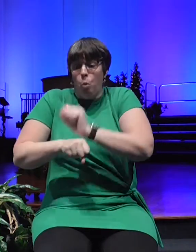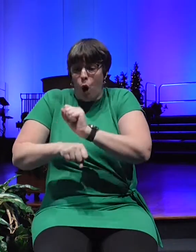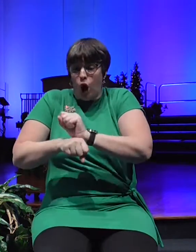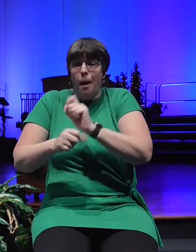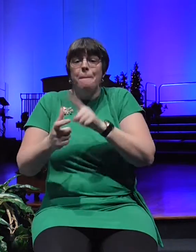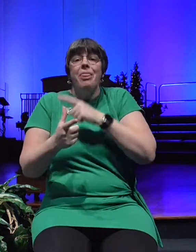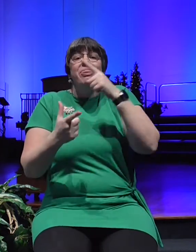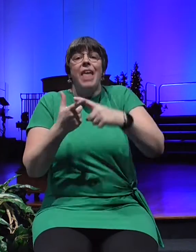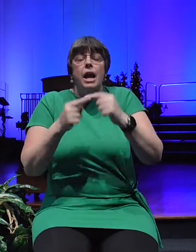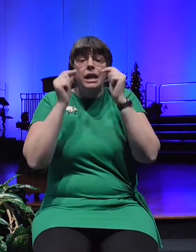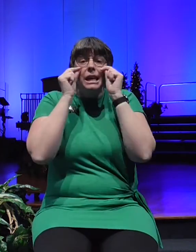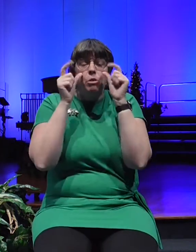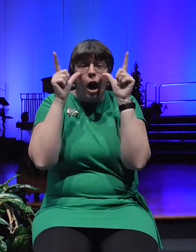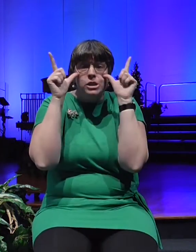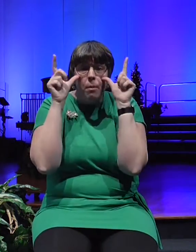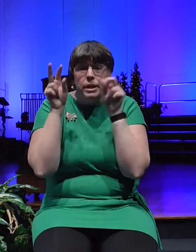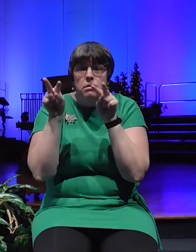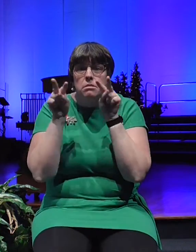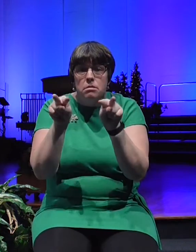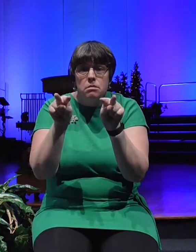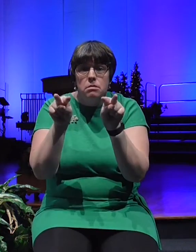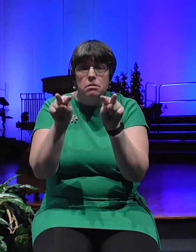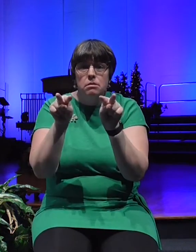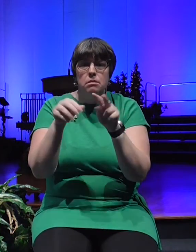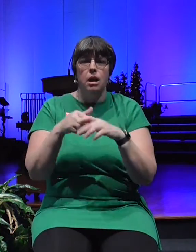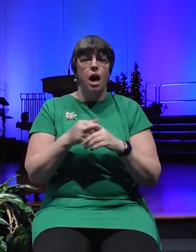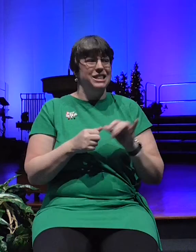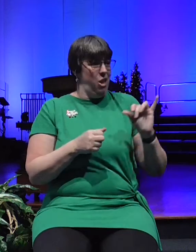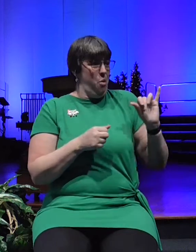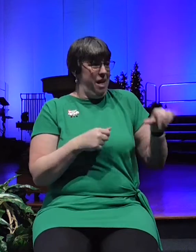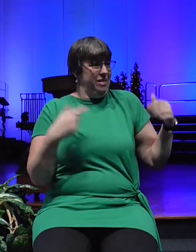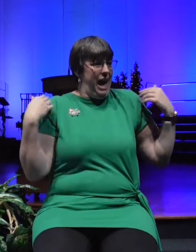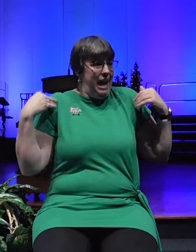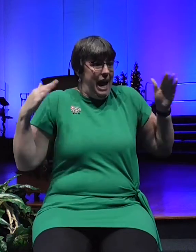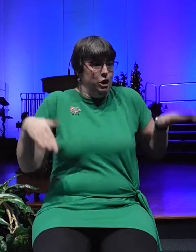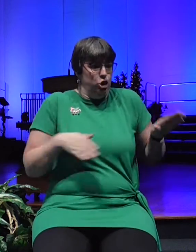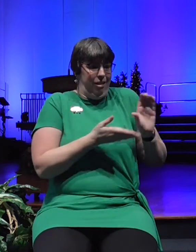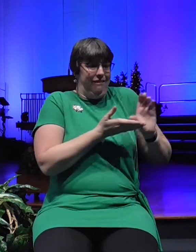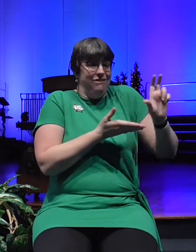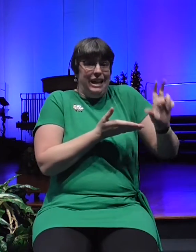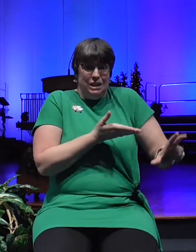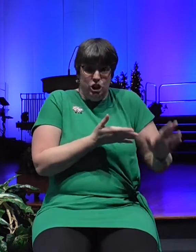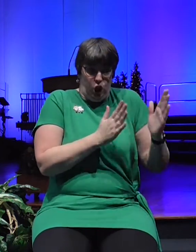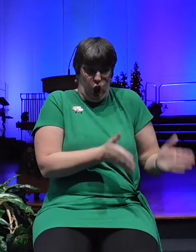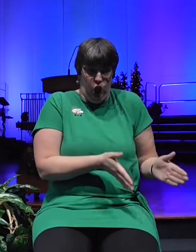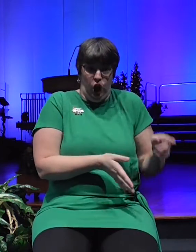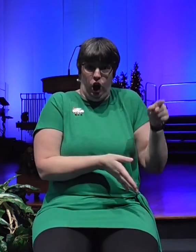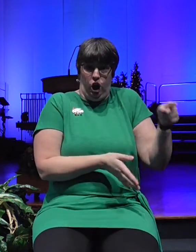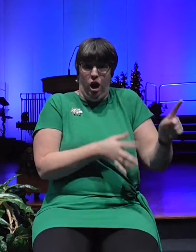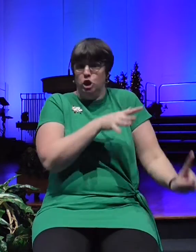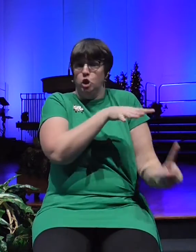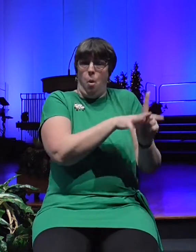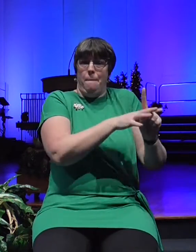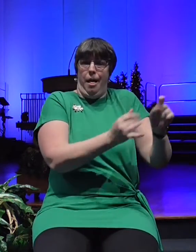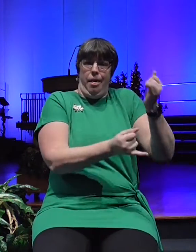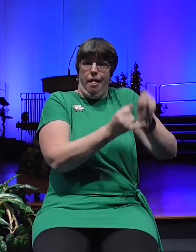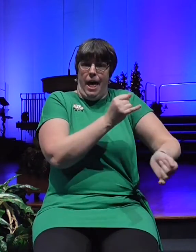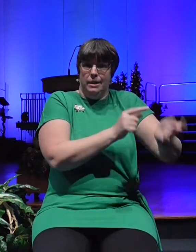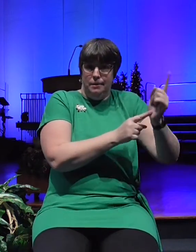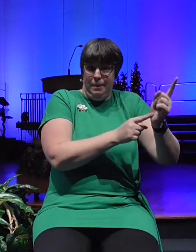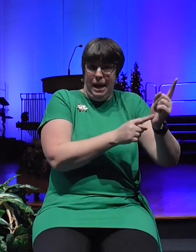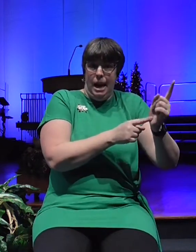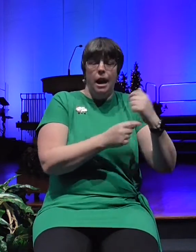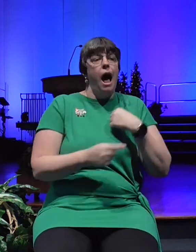open. Because just like that angel investor showed up at the last minute, there's, I think,